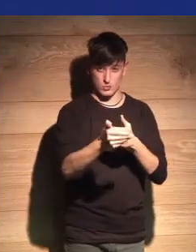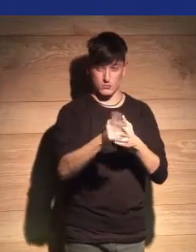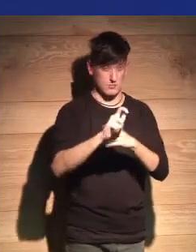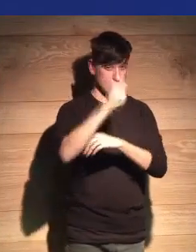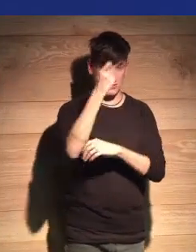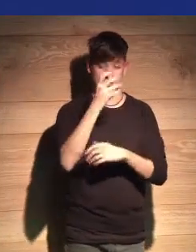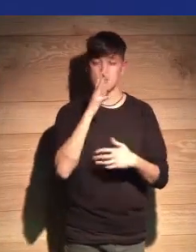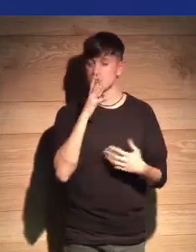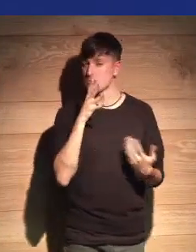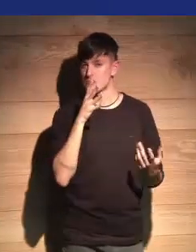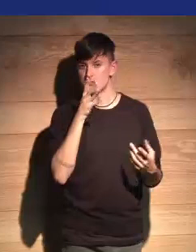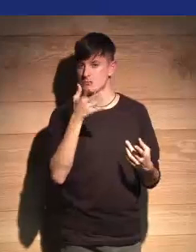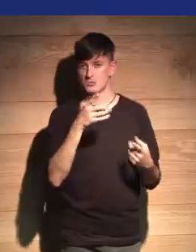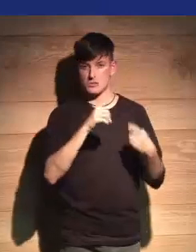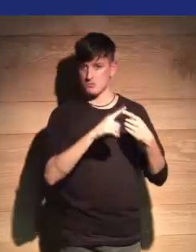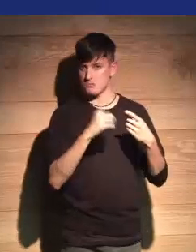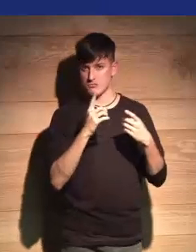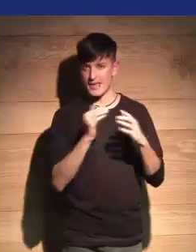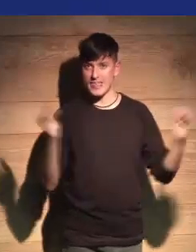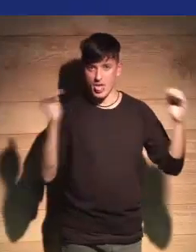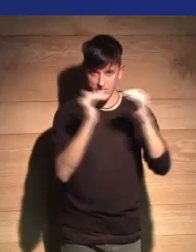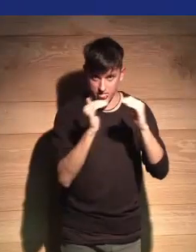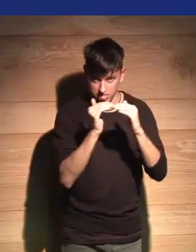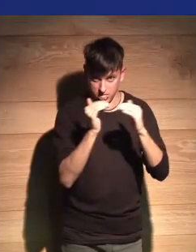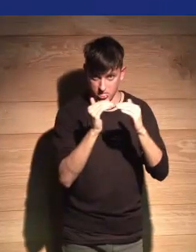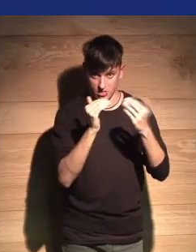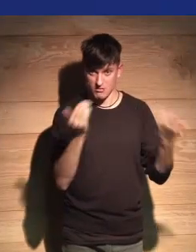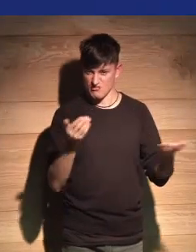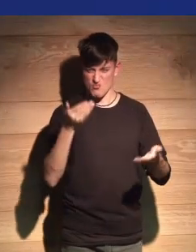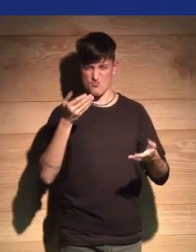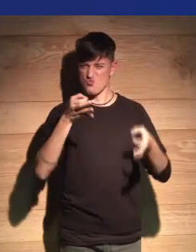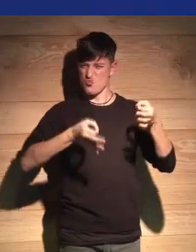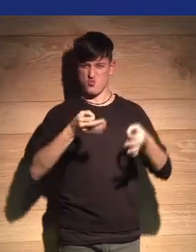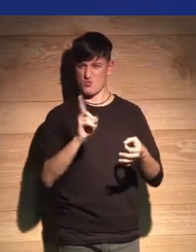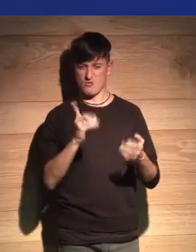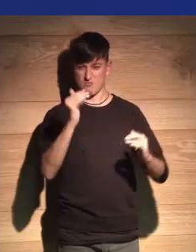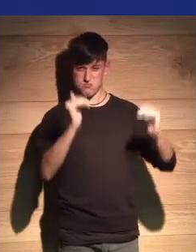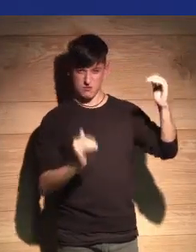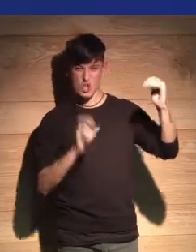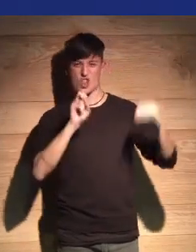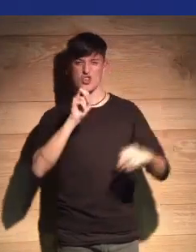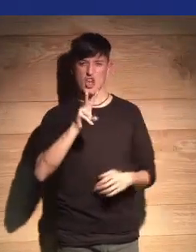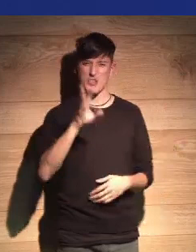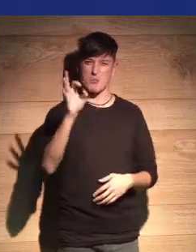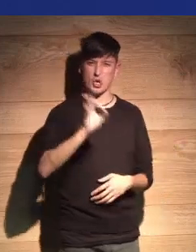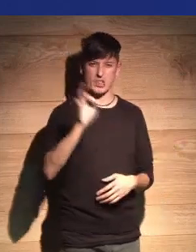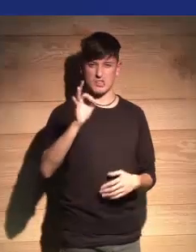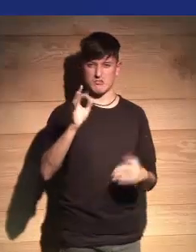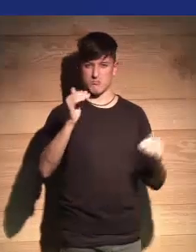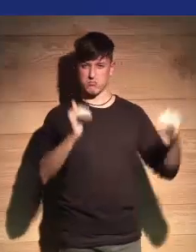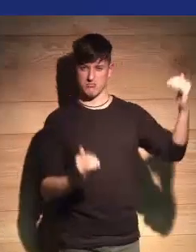one of our priorities. First of all, for equity or equality reasons, there should be